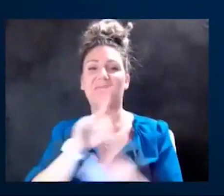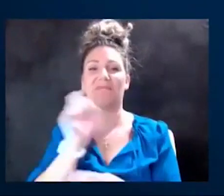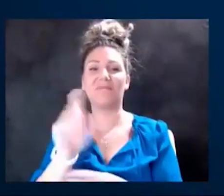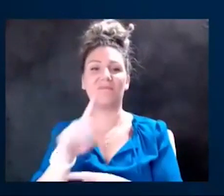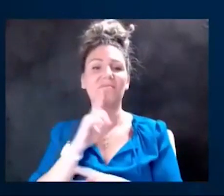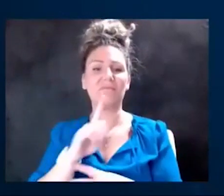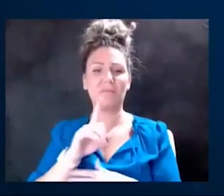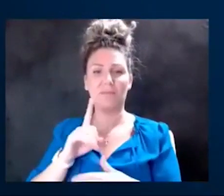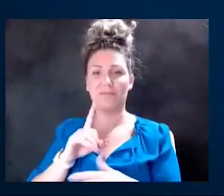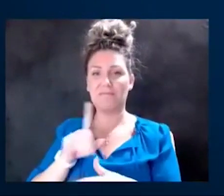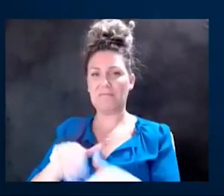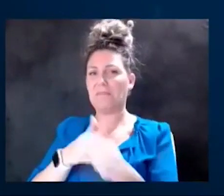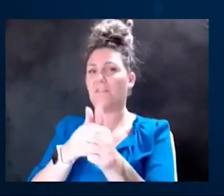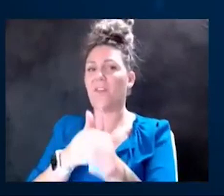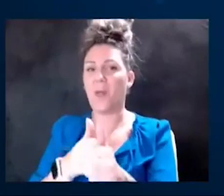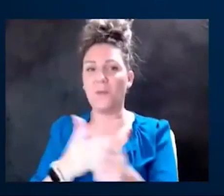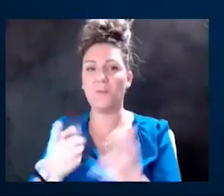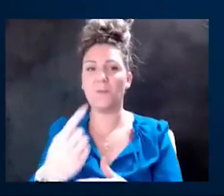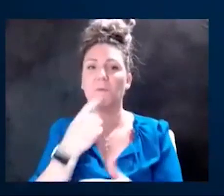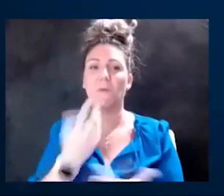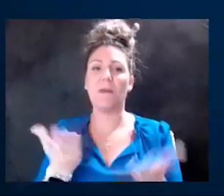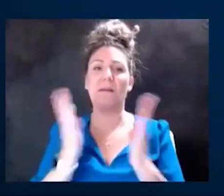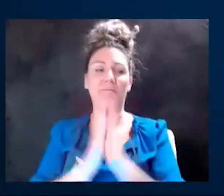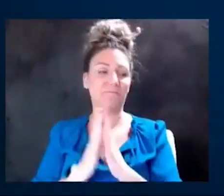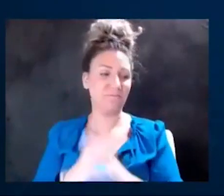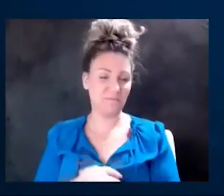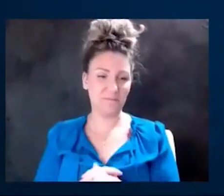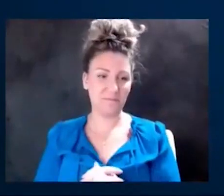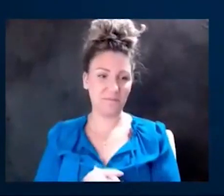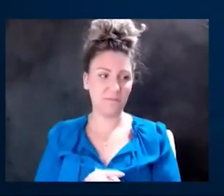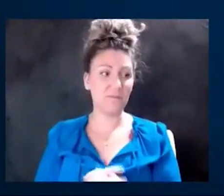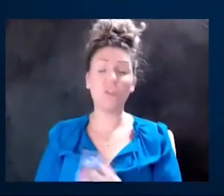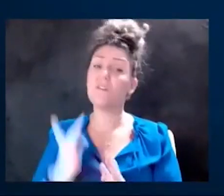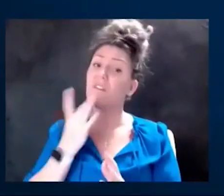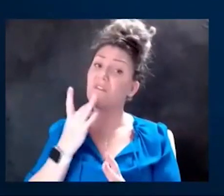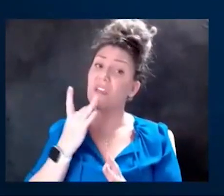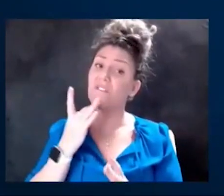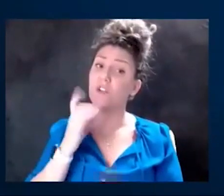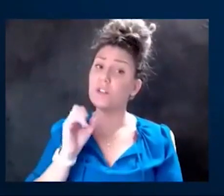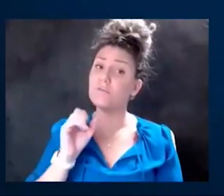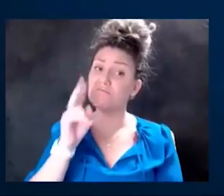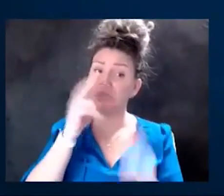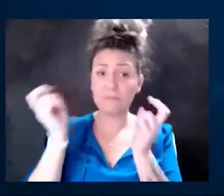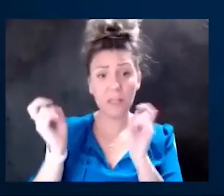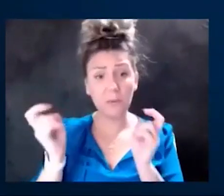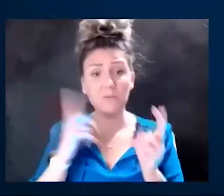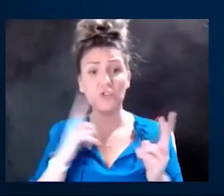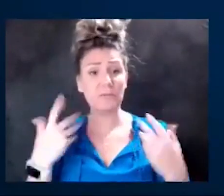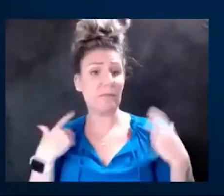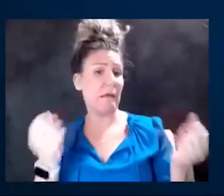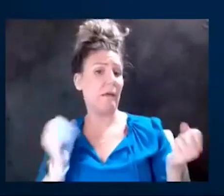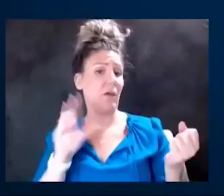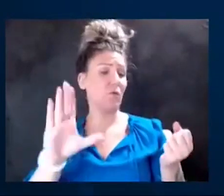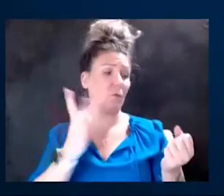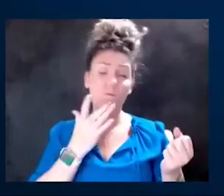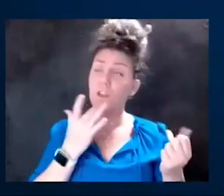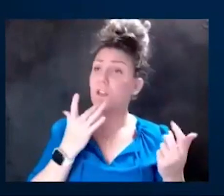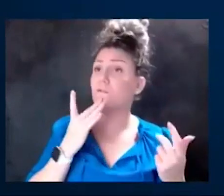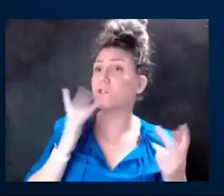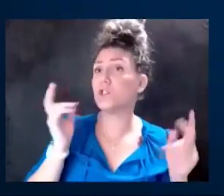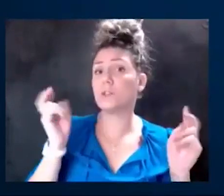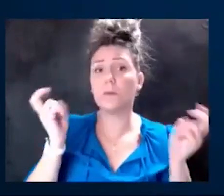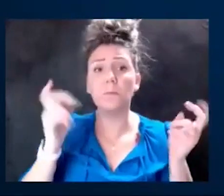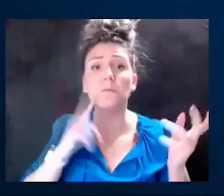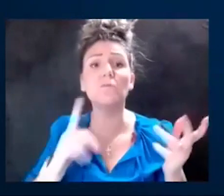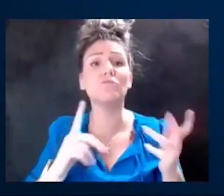what you just asked, and it's, do you have a favorite subject? I mean, is health your favorite subject? Do you like government